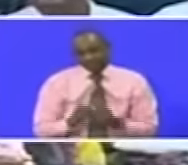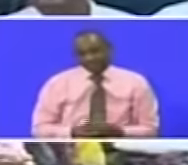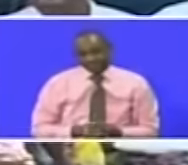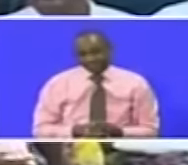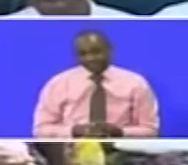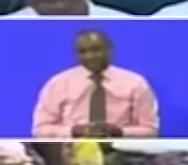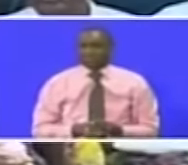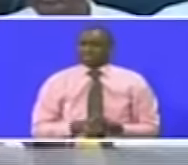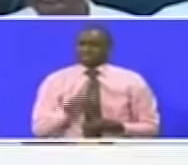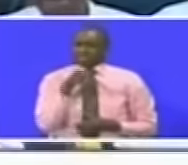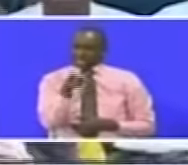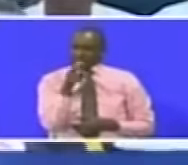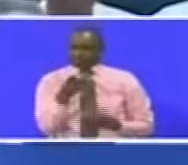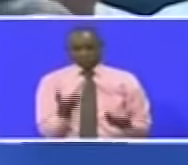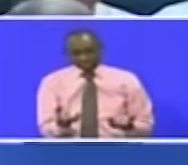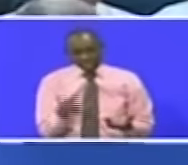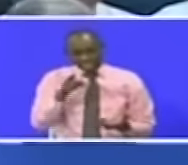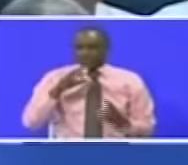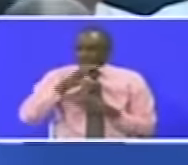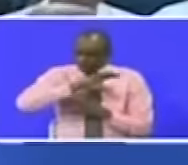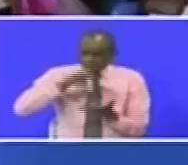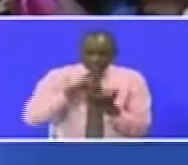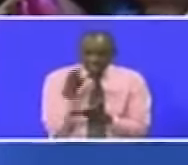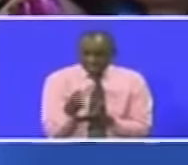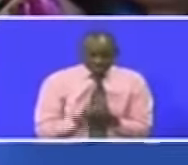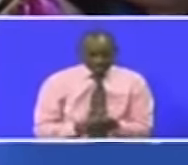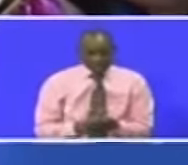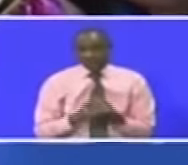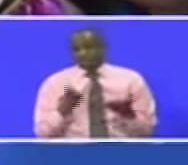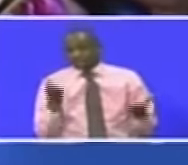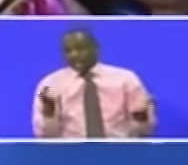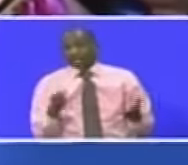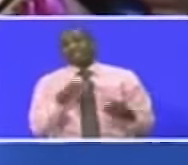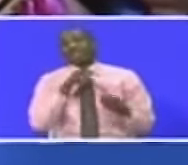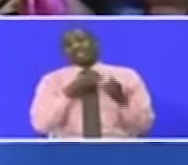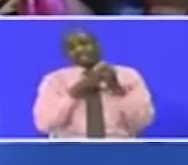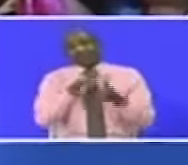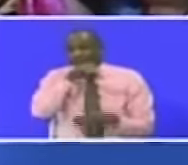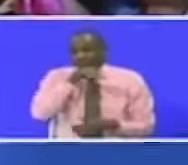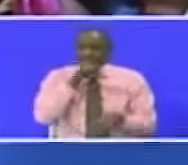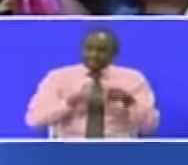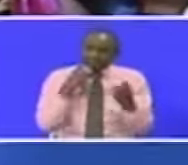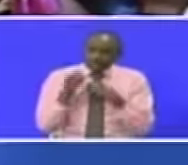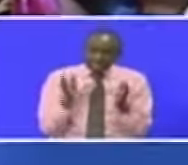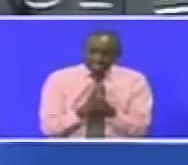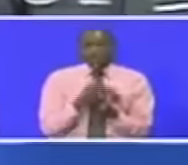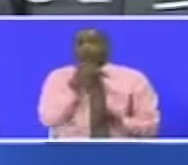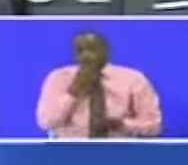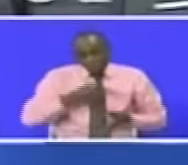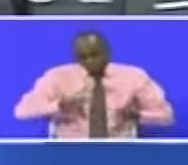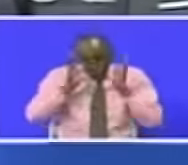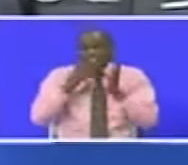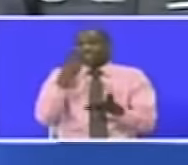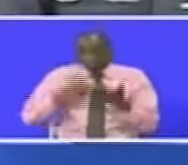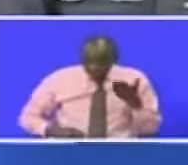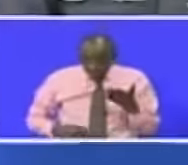Of Dr. Michael Lamoro in Dhiwa constituency, where the COD leader, while speaking in his native Dholuo language, sought